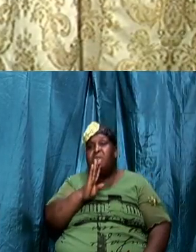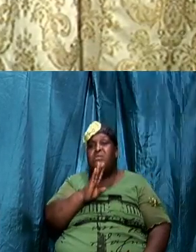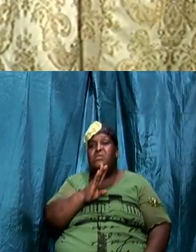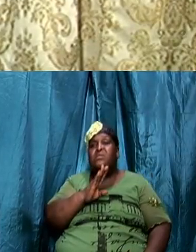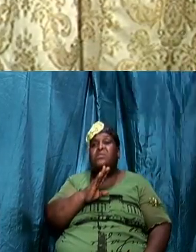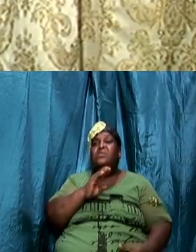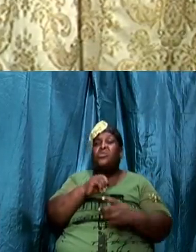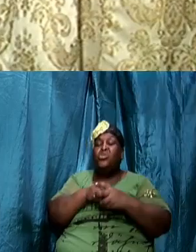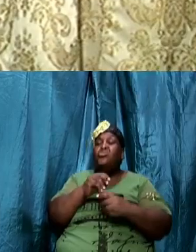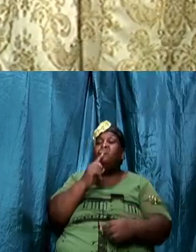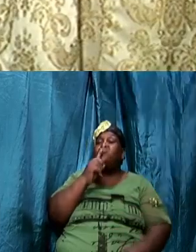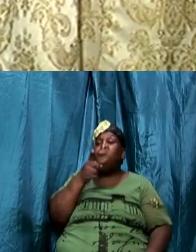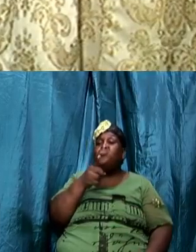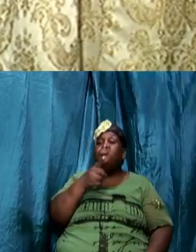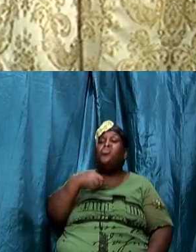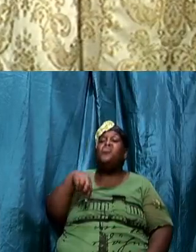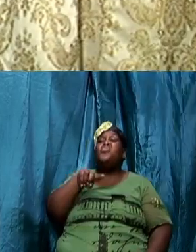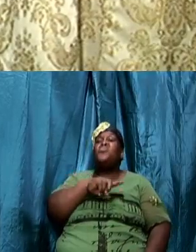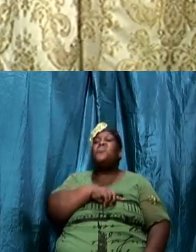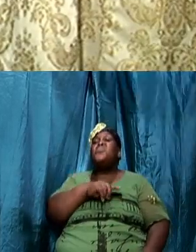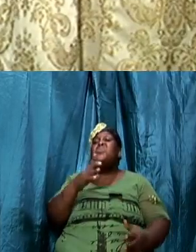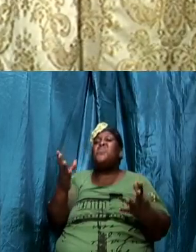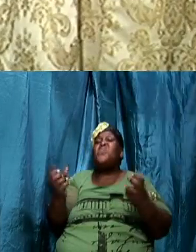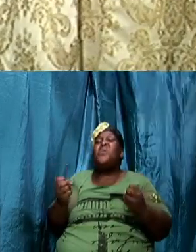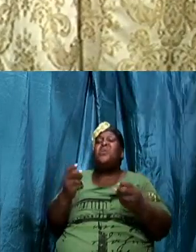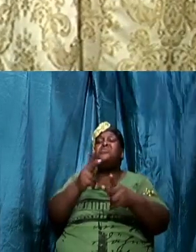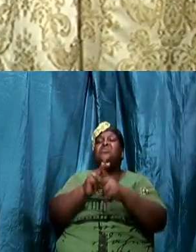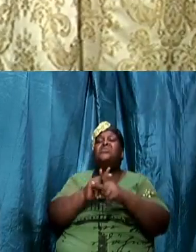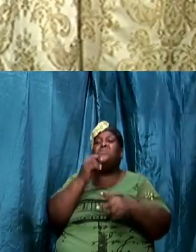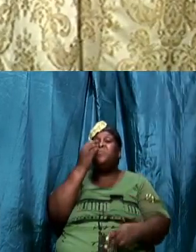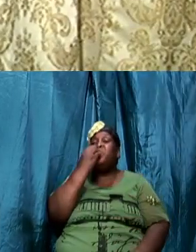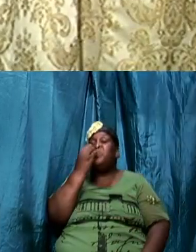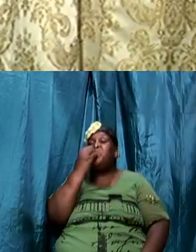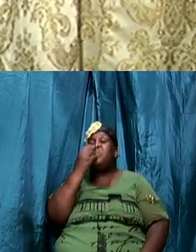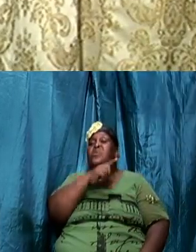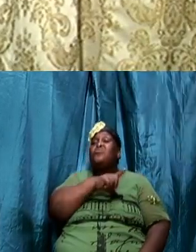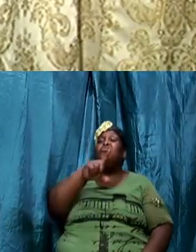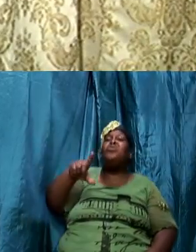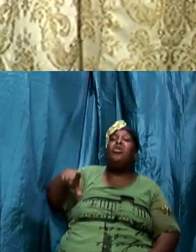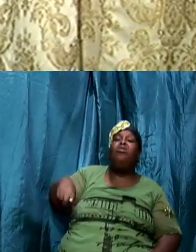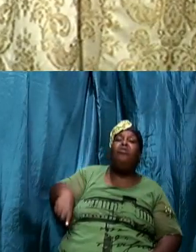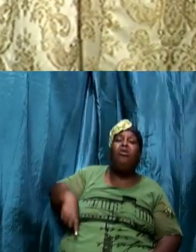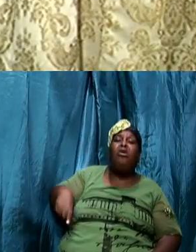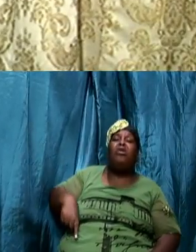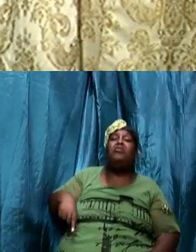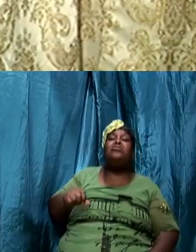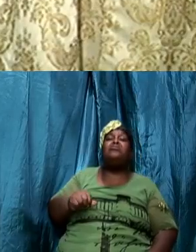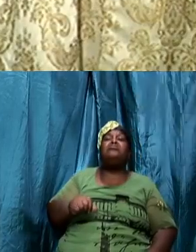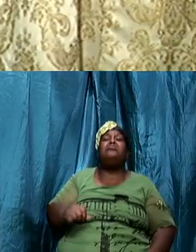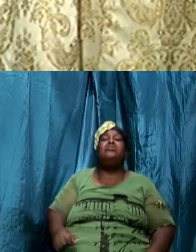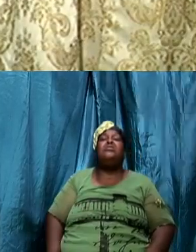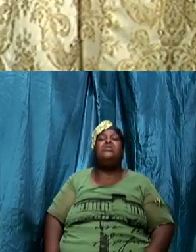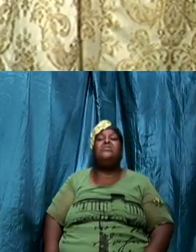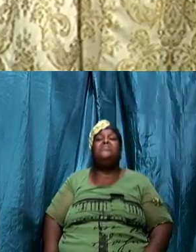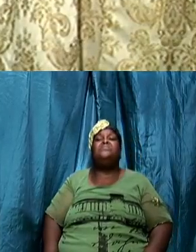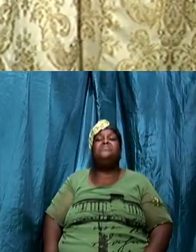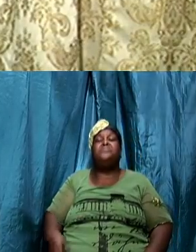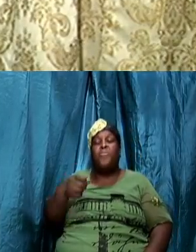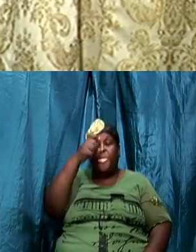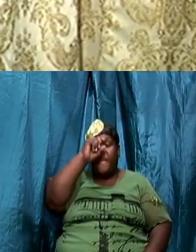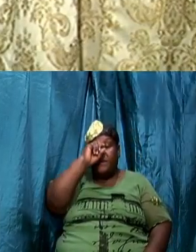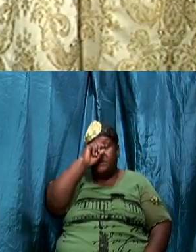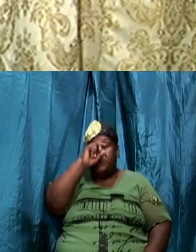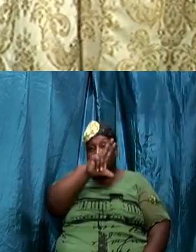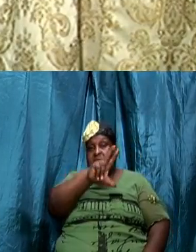In fact, we want to keep a feast to the Lord. And if we look into the scripture in Exodus